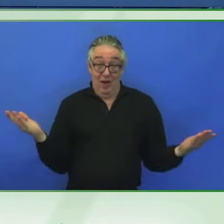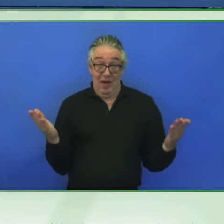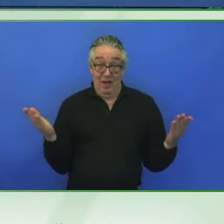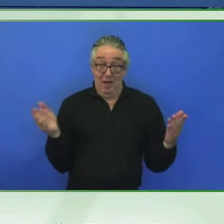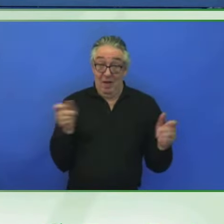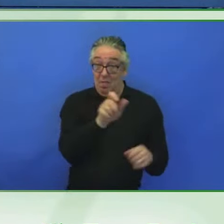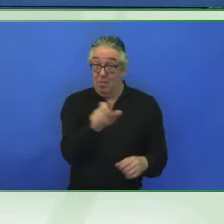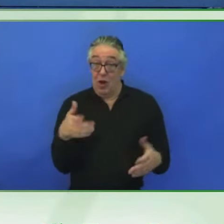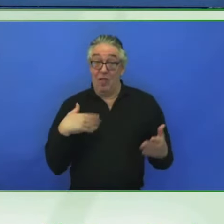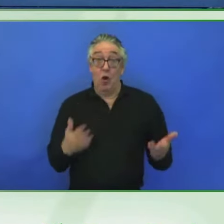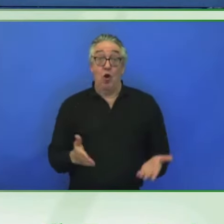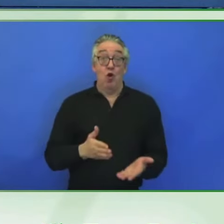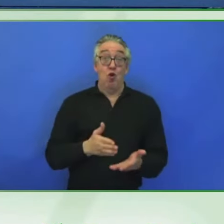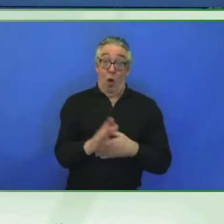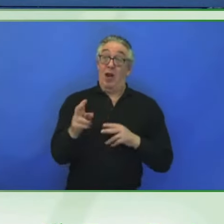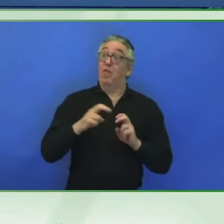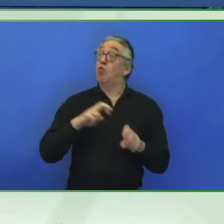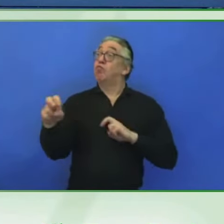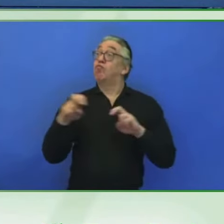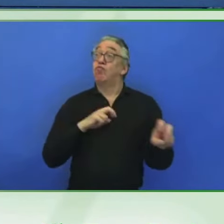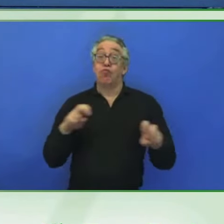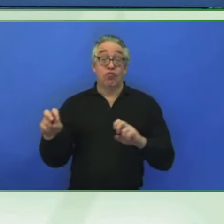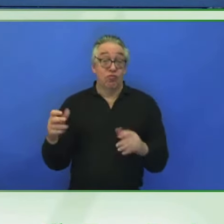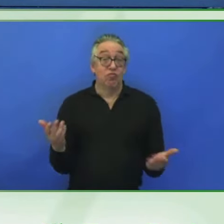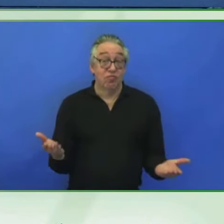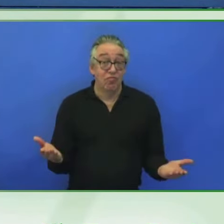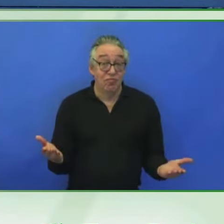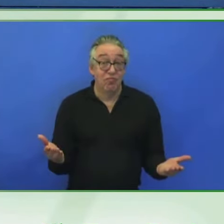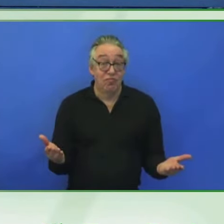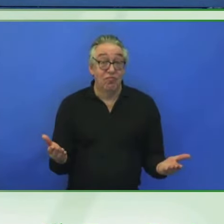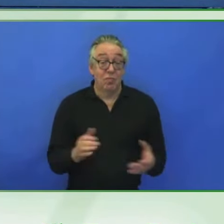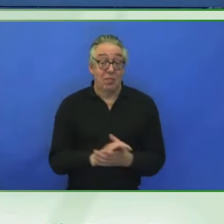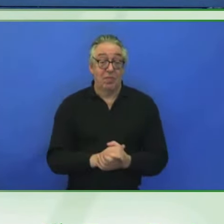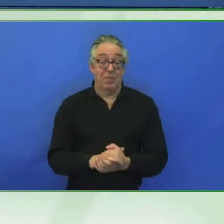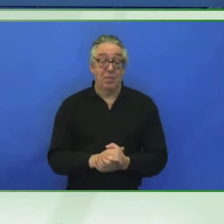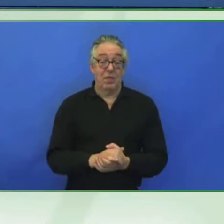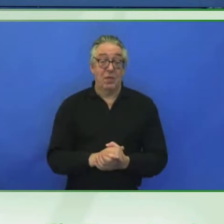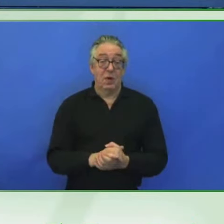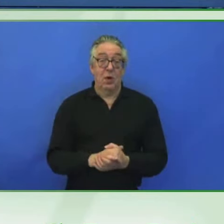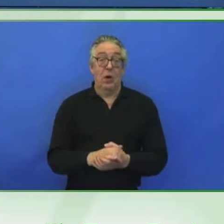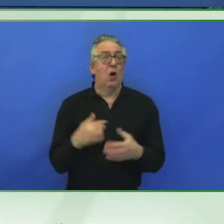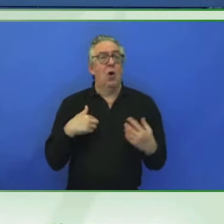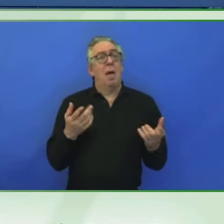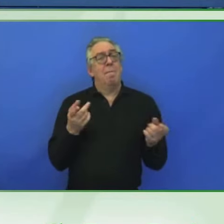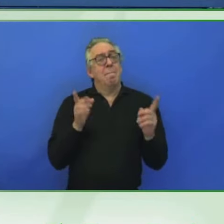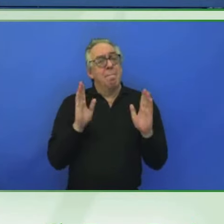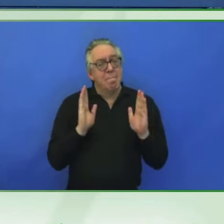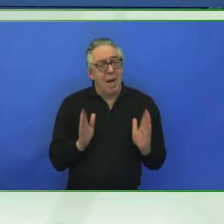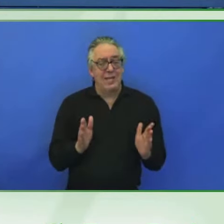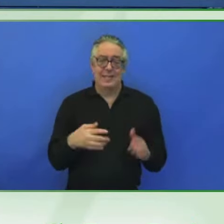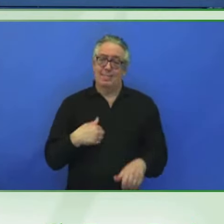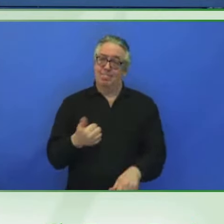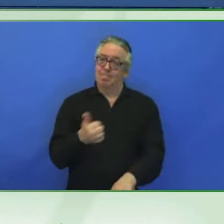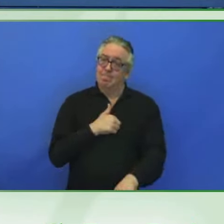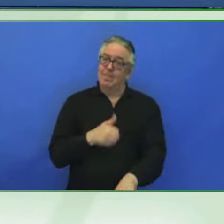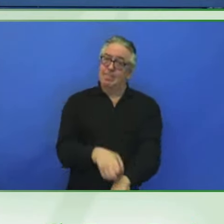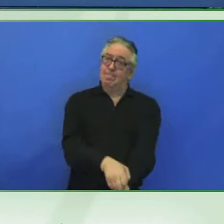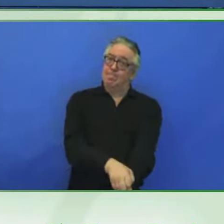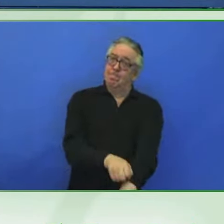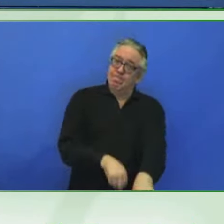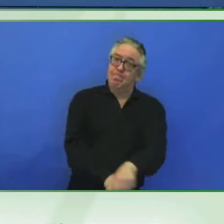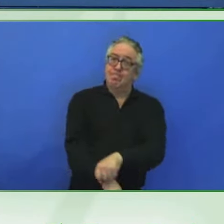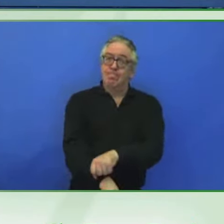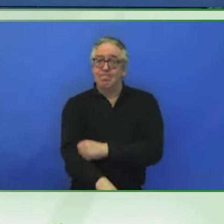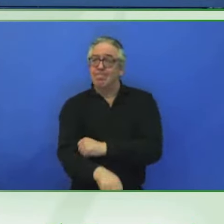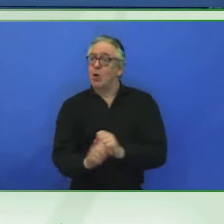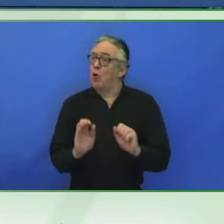the commitment to guarantee it all users under equal conditions. That's why